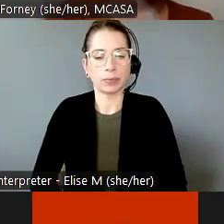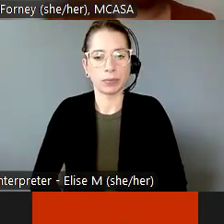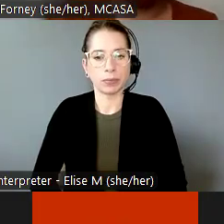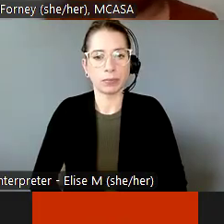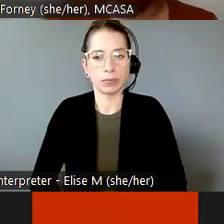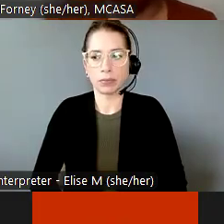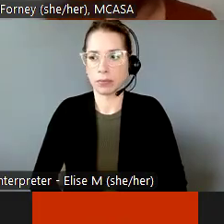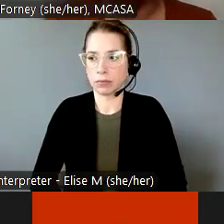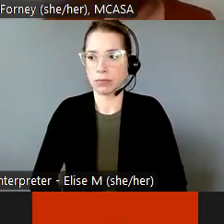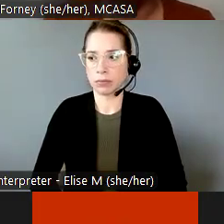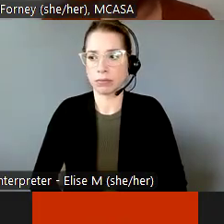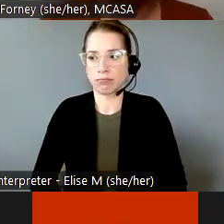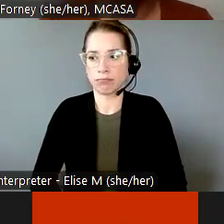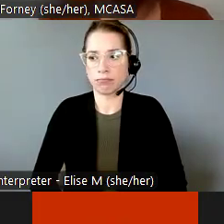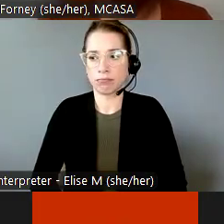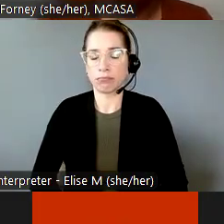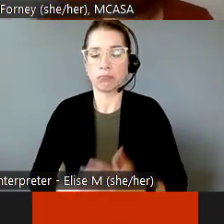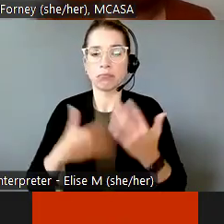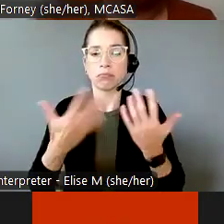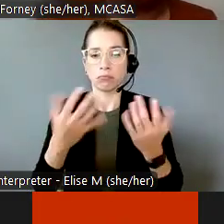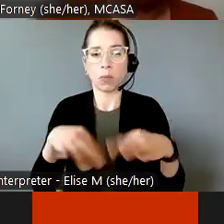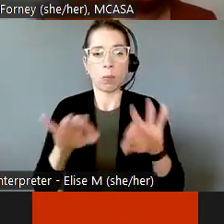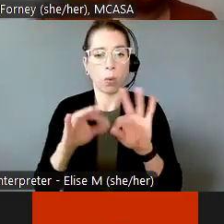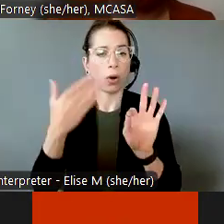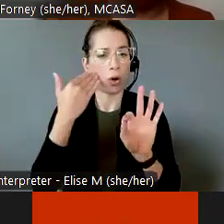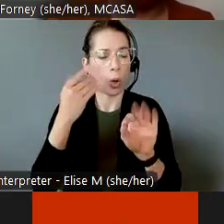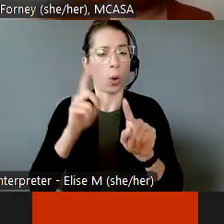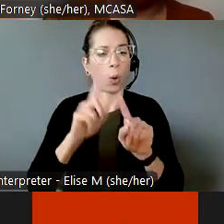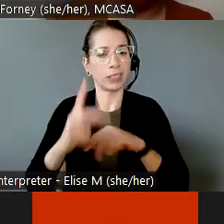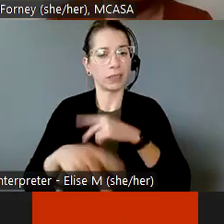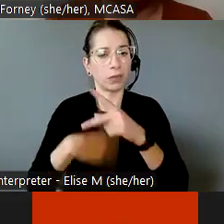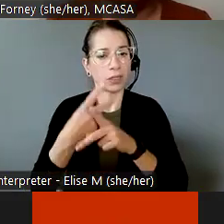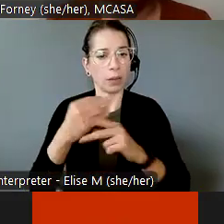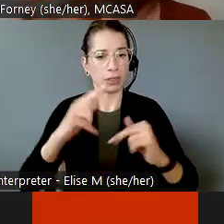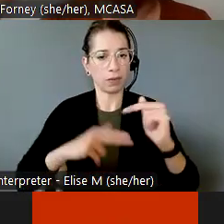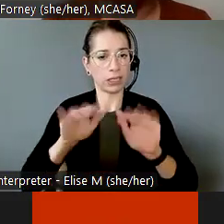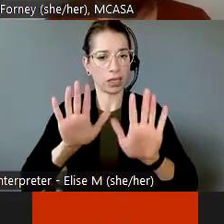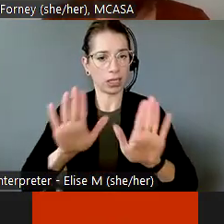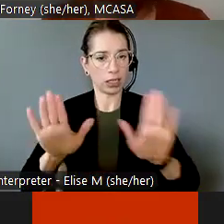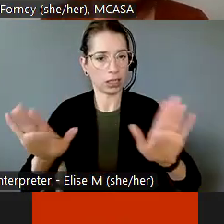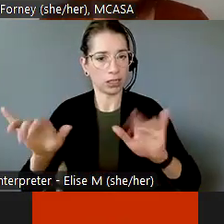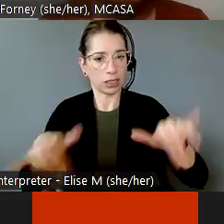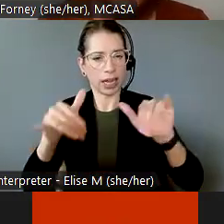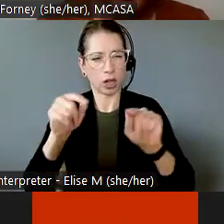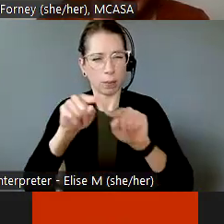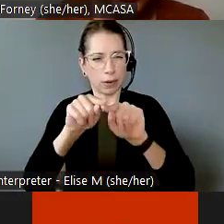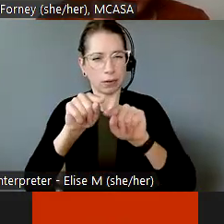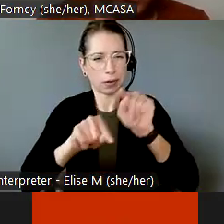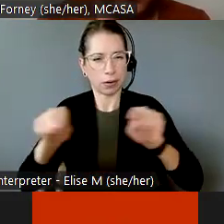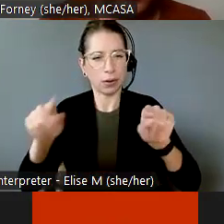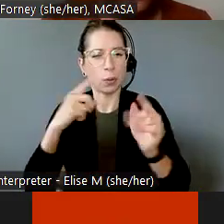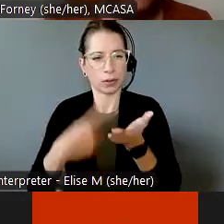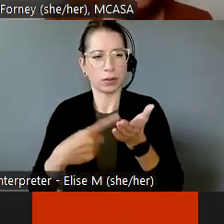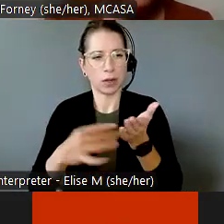Now, it's important to know that there are different sets of standards for different types of facilities, and we'll talk a little bit about that